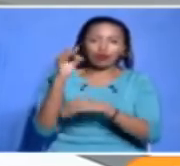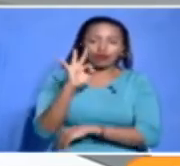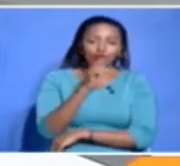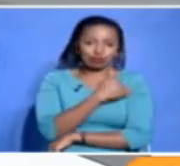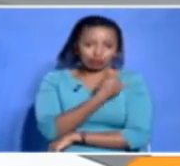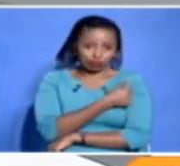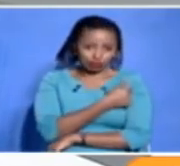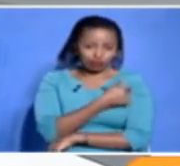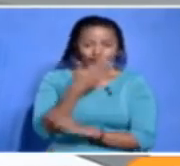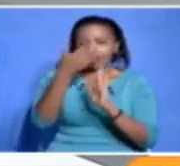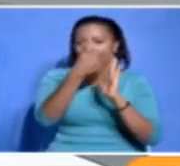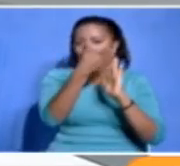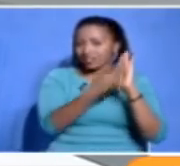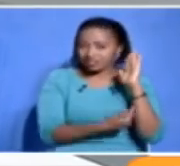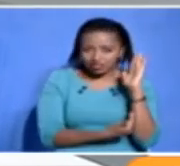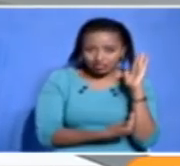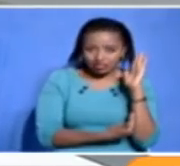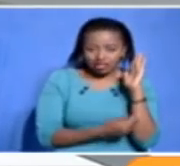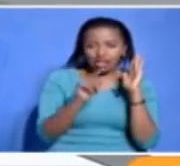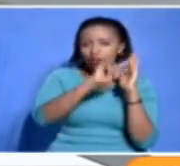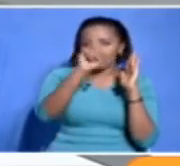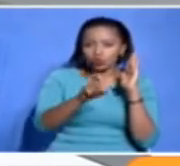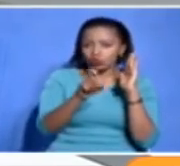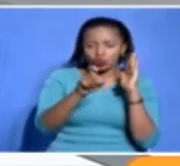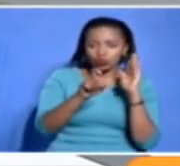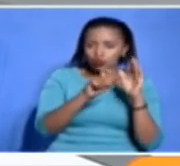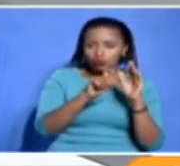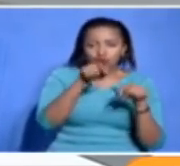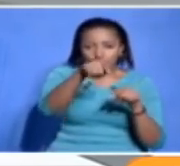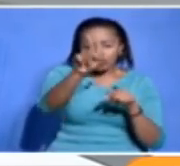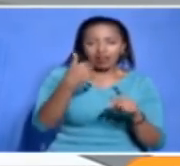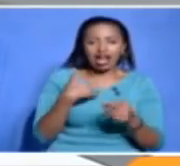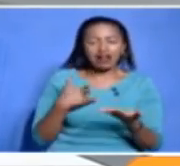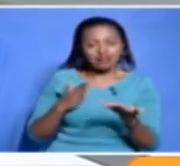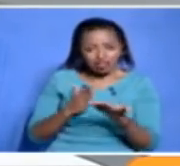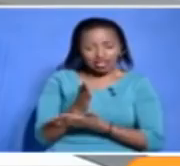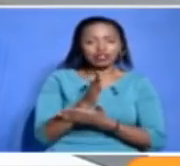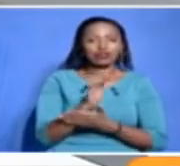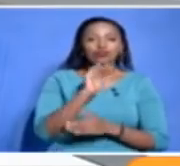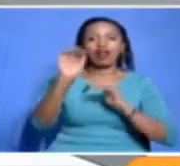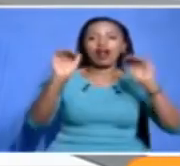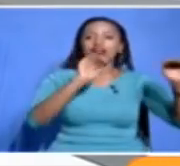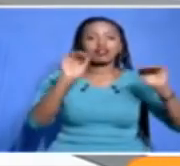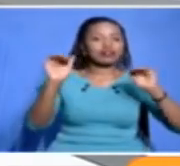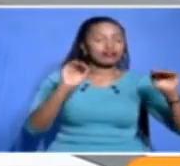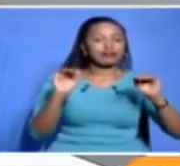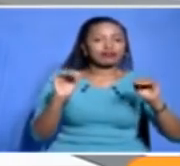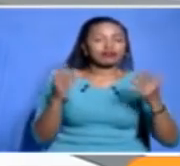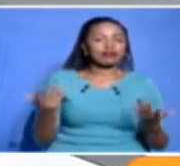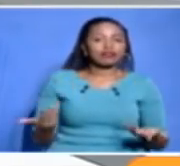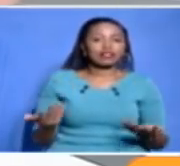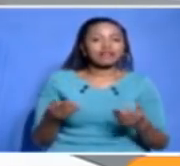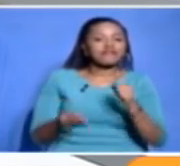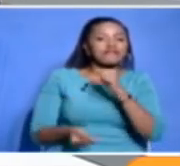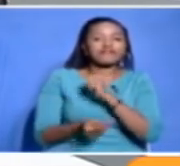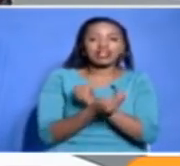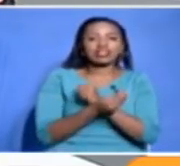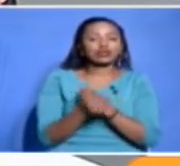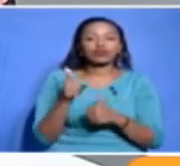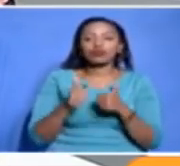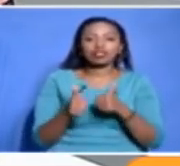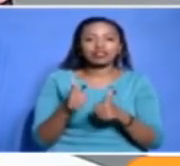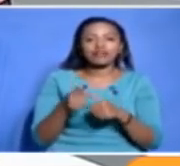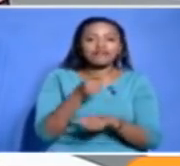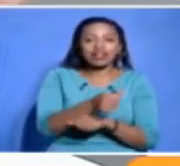these are questions that you have a right to ask. Now, how do you know? What are some of the signs? Well, first of all,